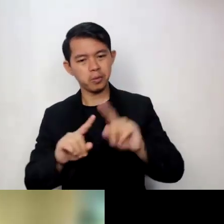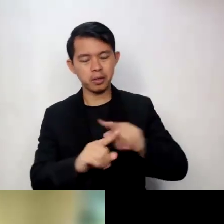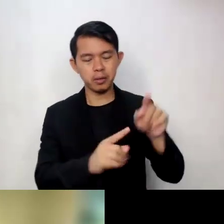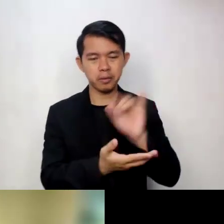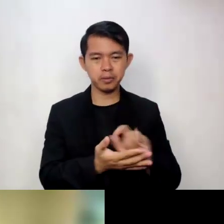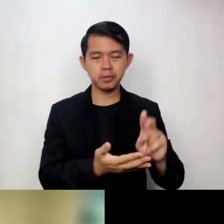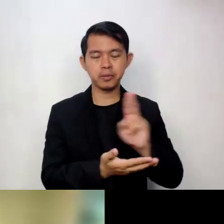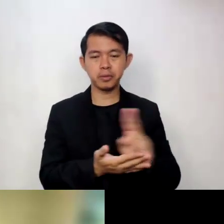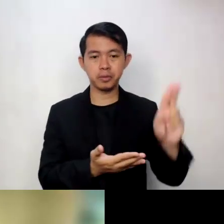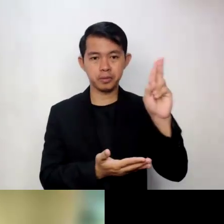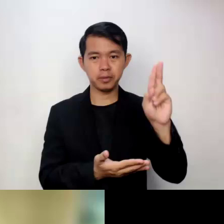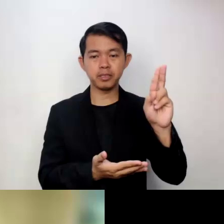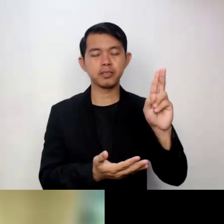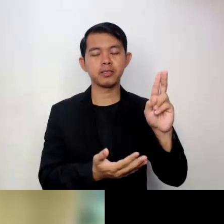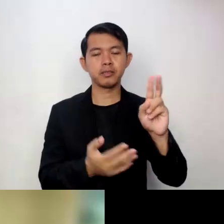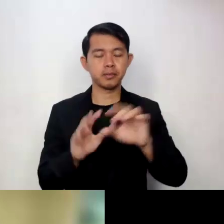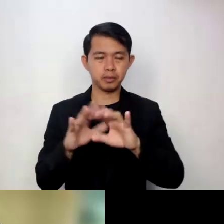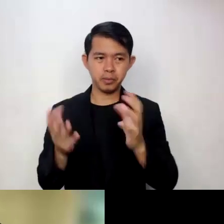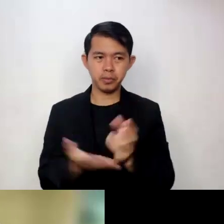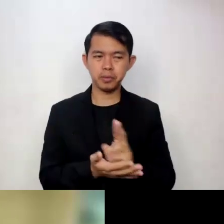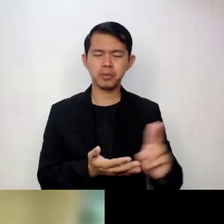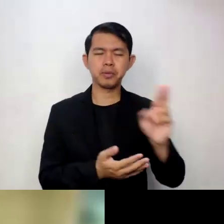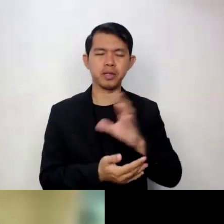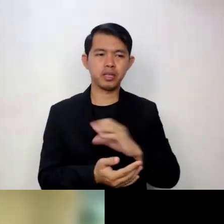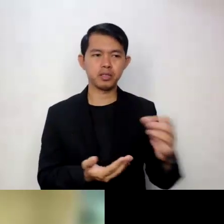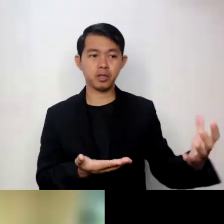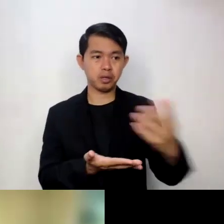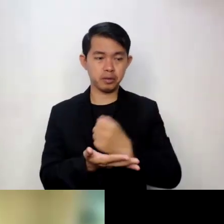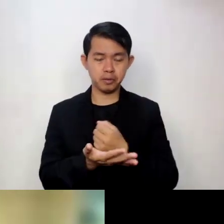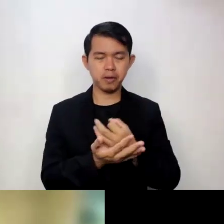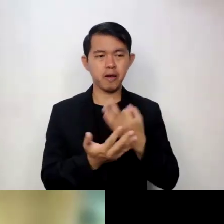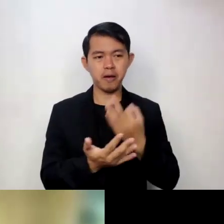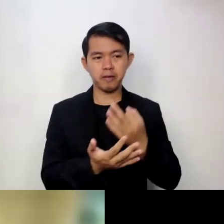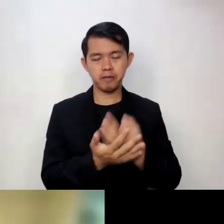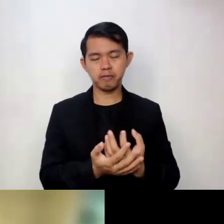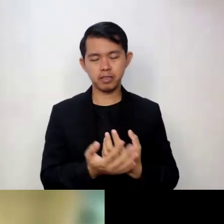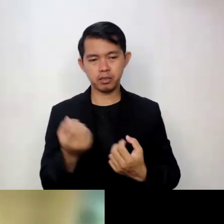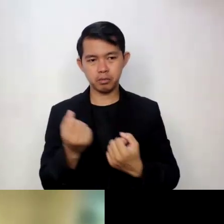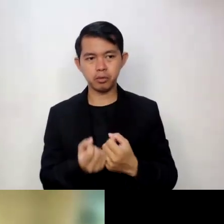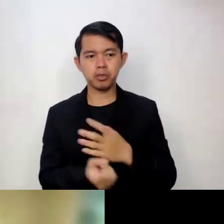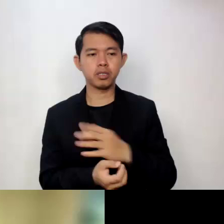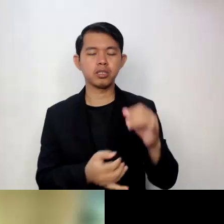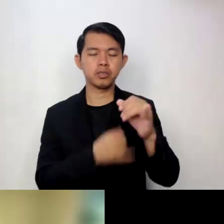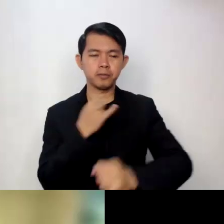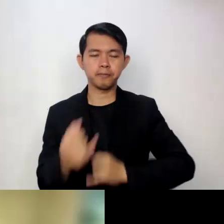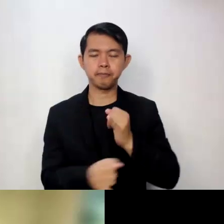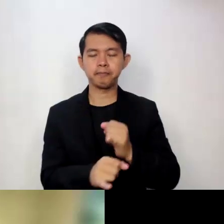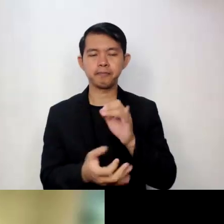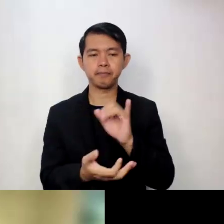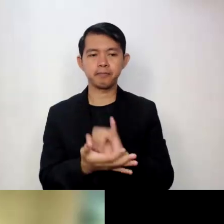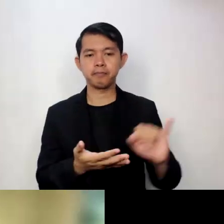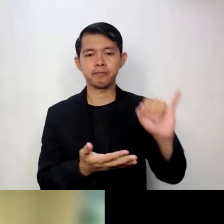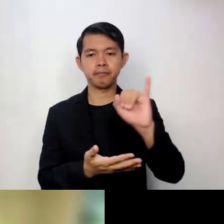often Global North universities and getting funding from international institutions. Kasi usually good reputation